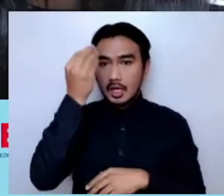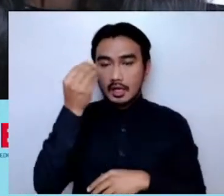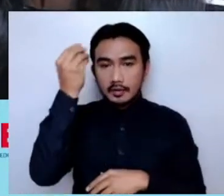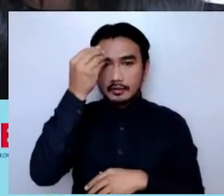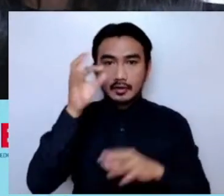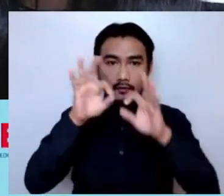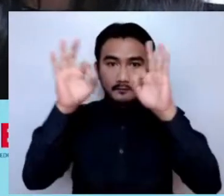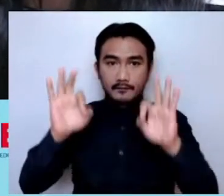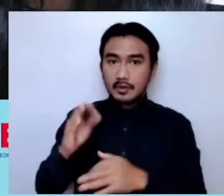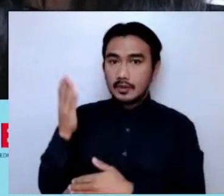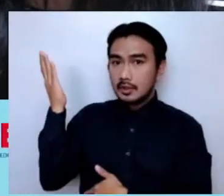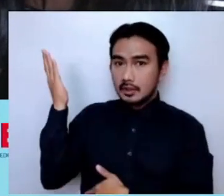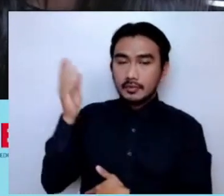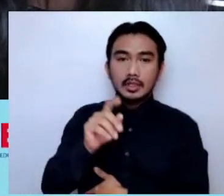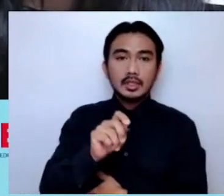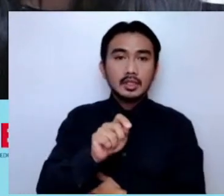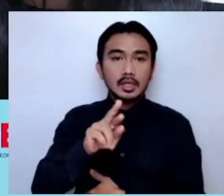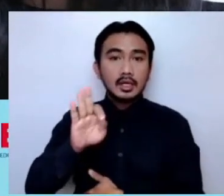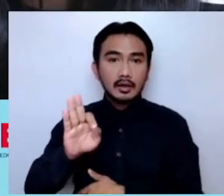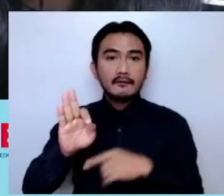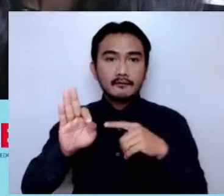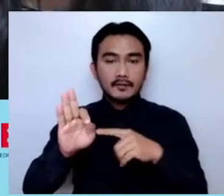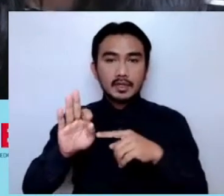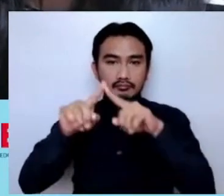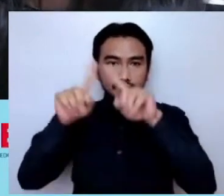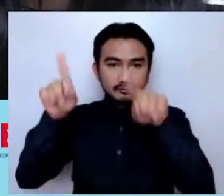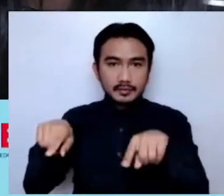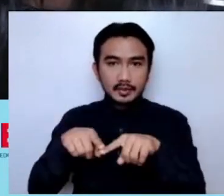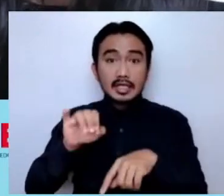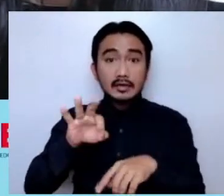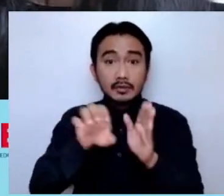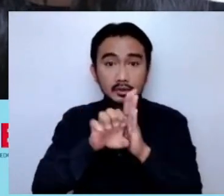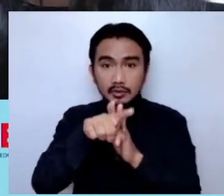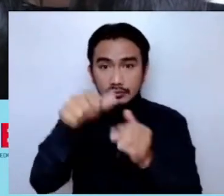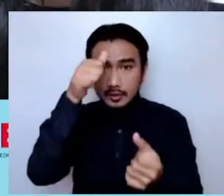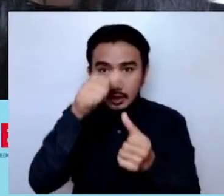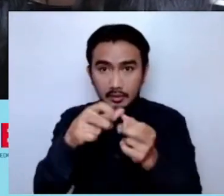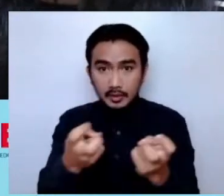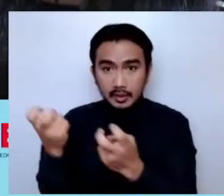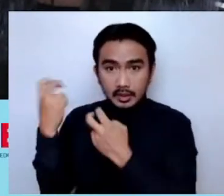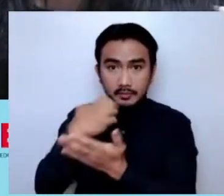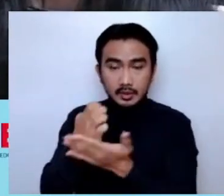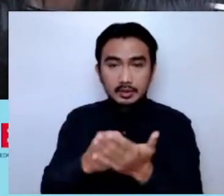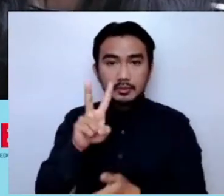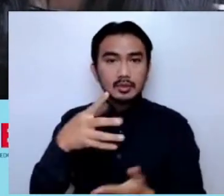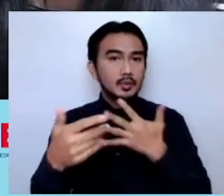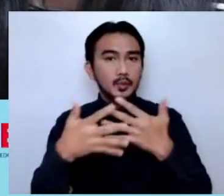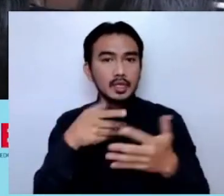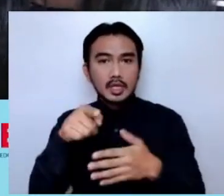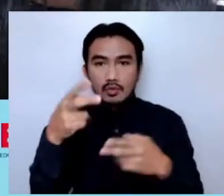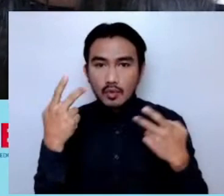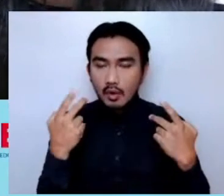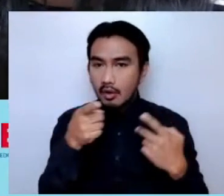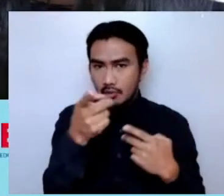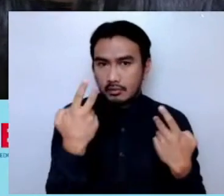the TRF rubric. So if you can recall in our episode 2, regardless if you are a regular teacher or a